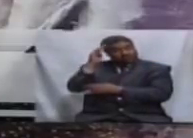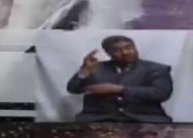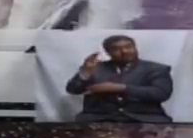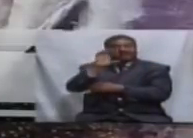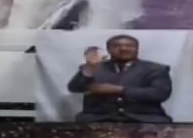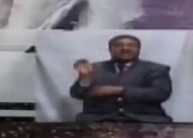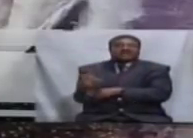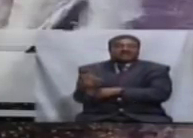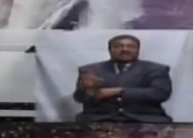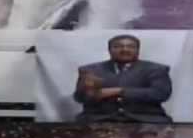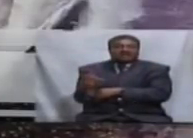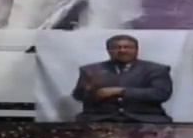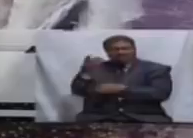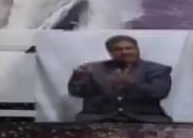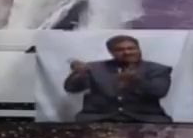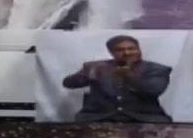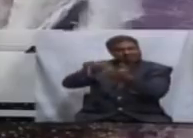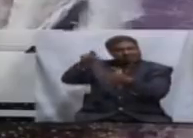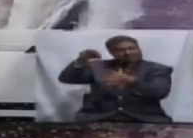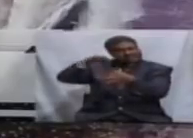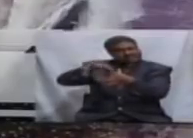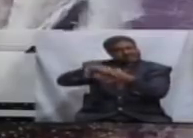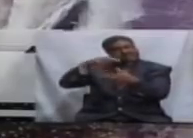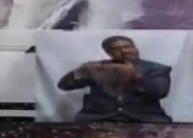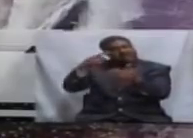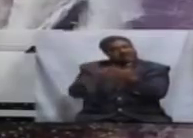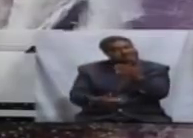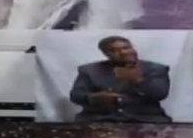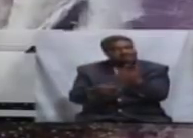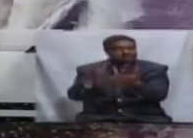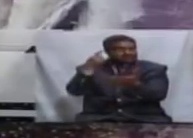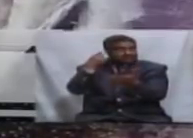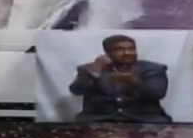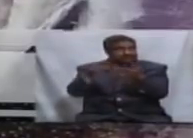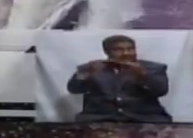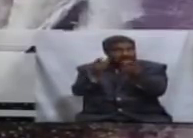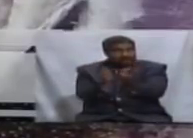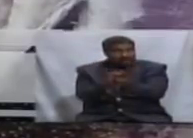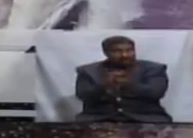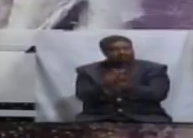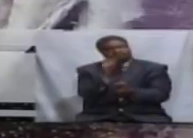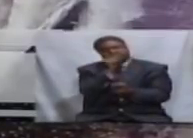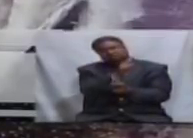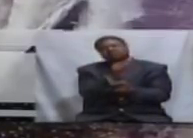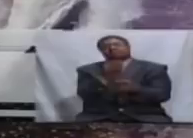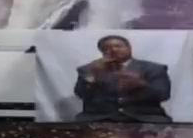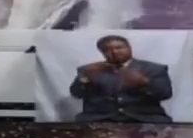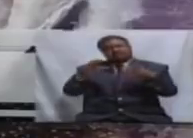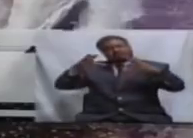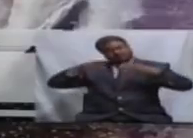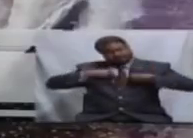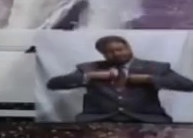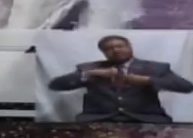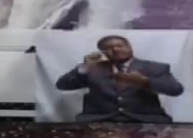president says the re-election of Mr. Xi as Secretary General of the Communist Party of China is an endorsement of the